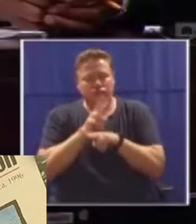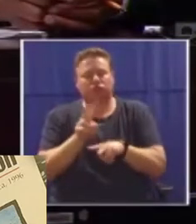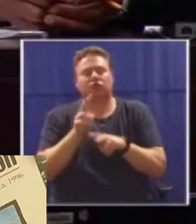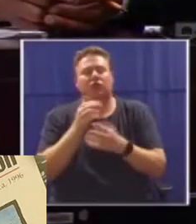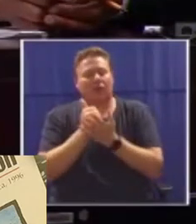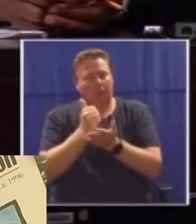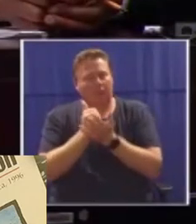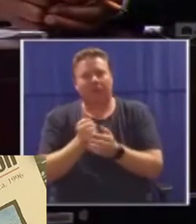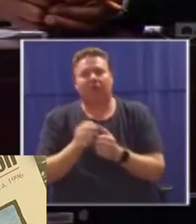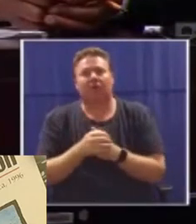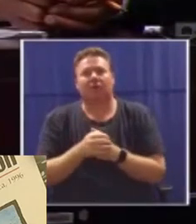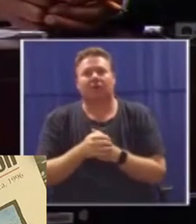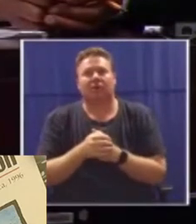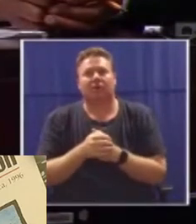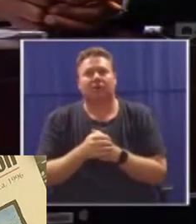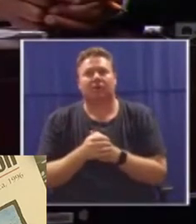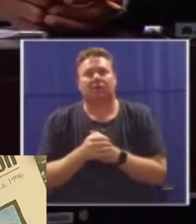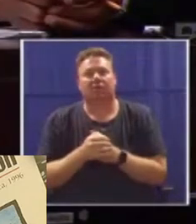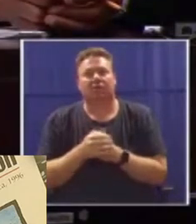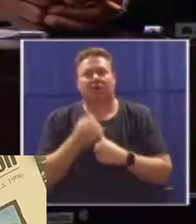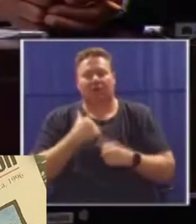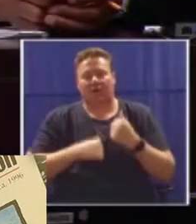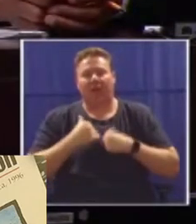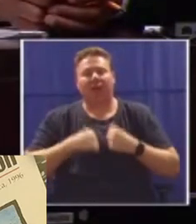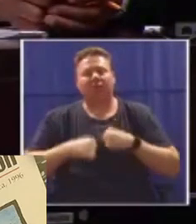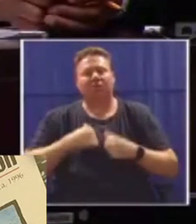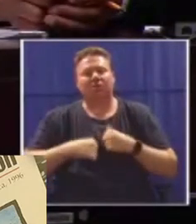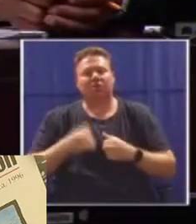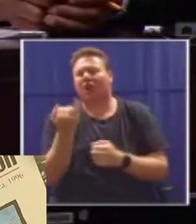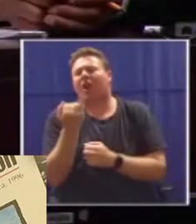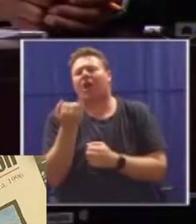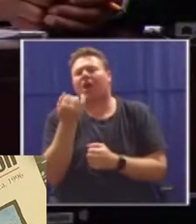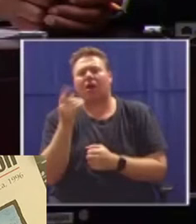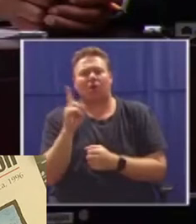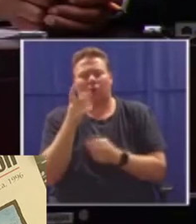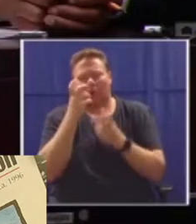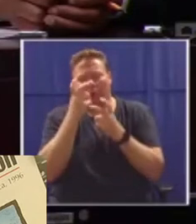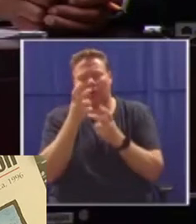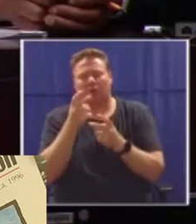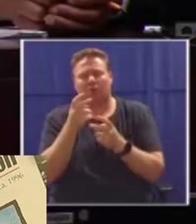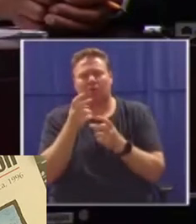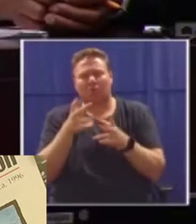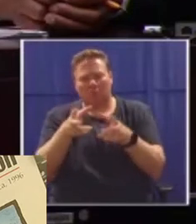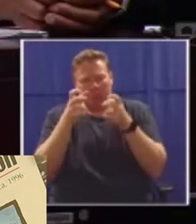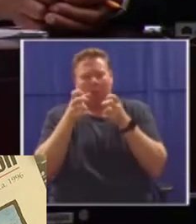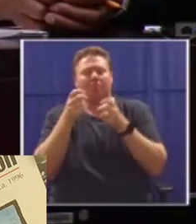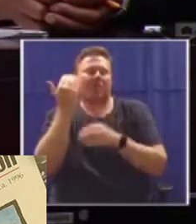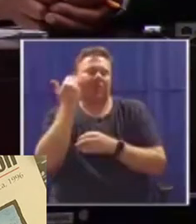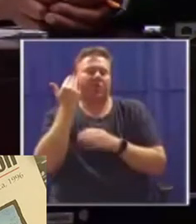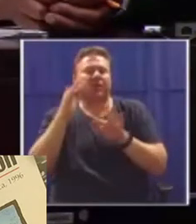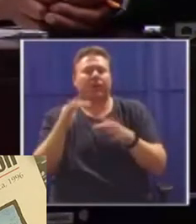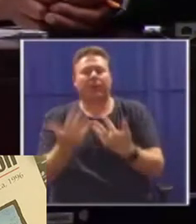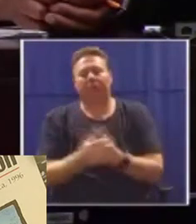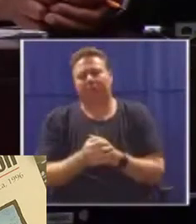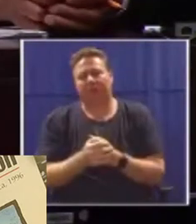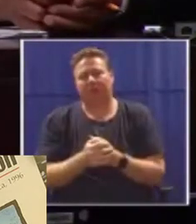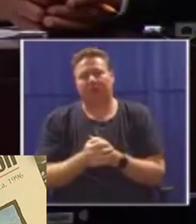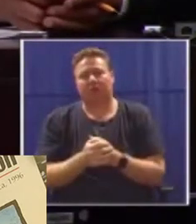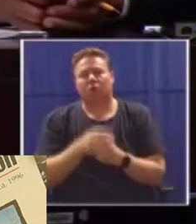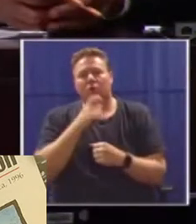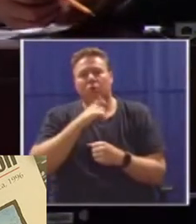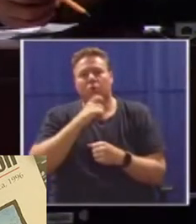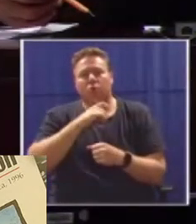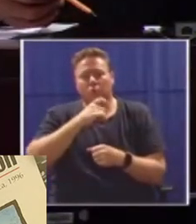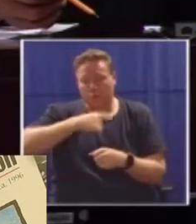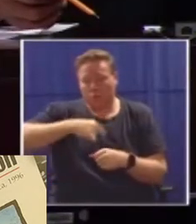evaluation, what does decisive action look like for us as government? And how do we use all that we